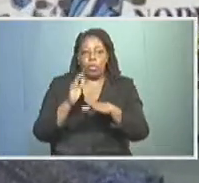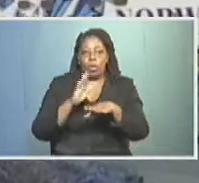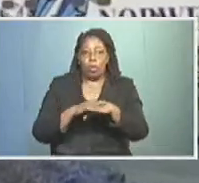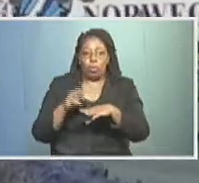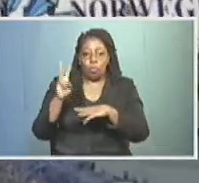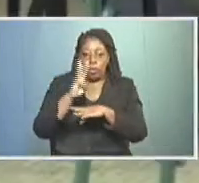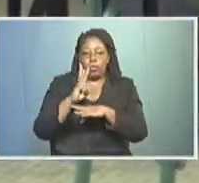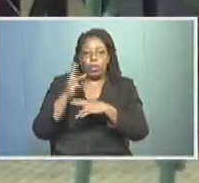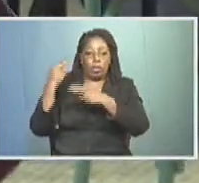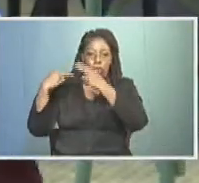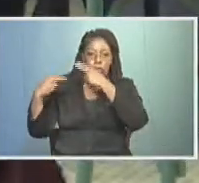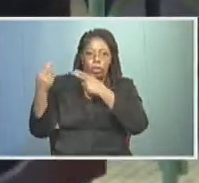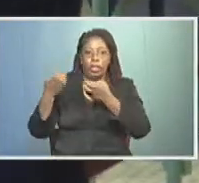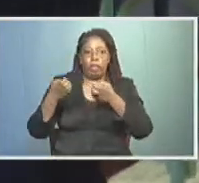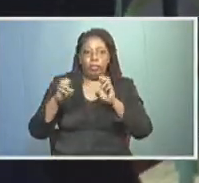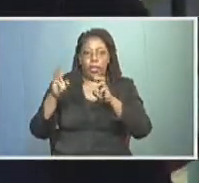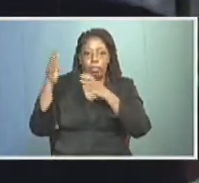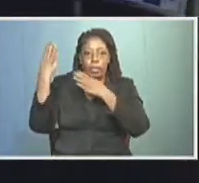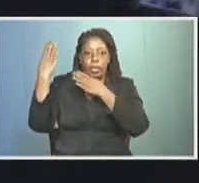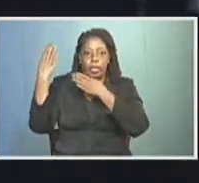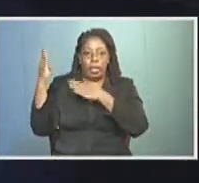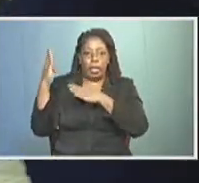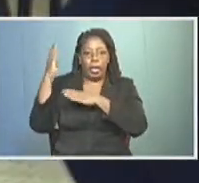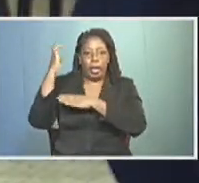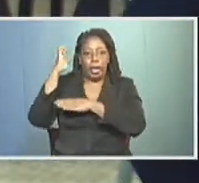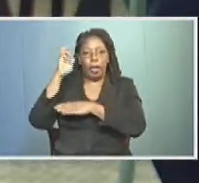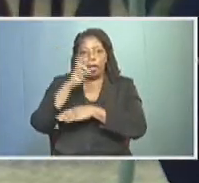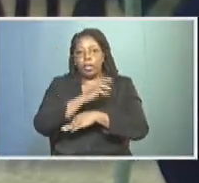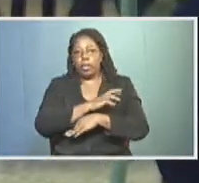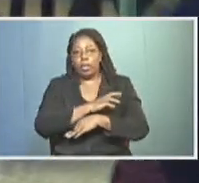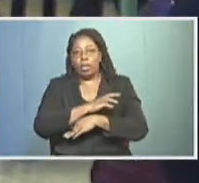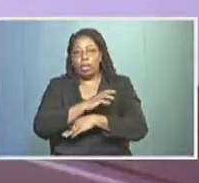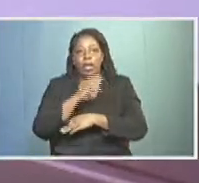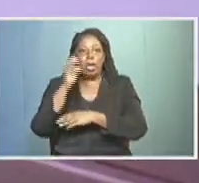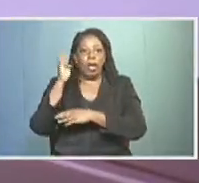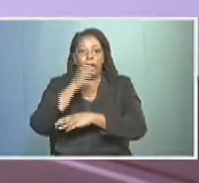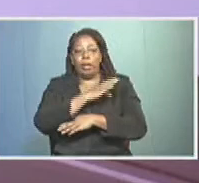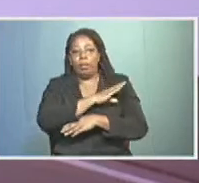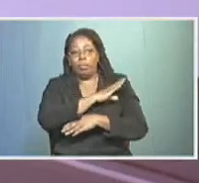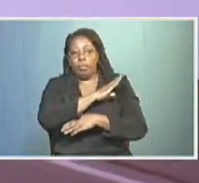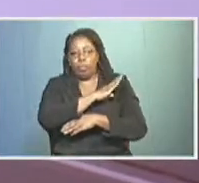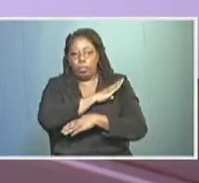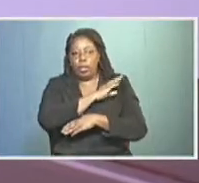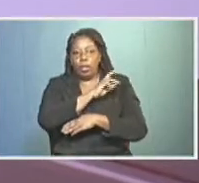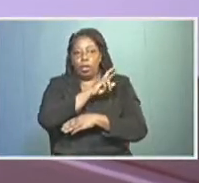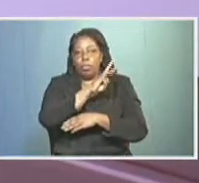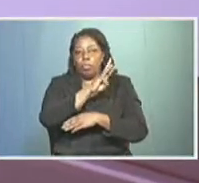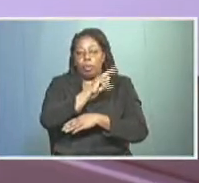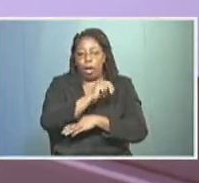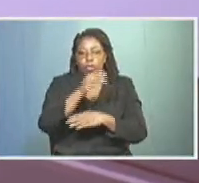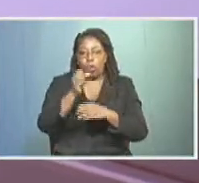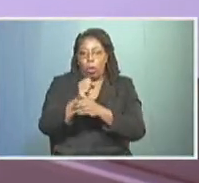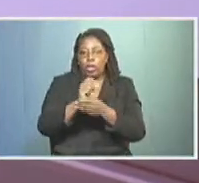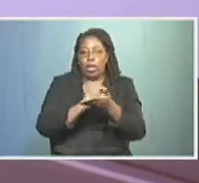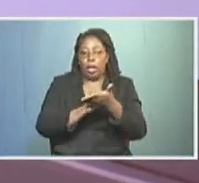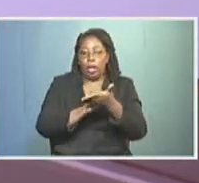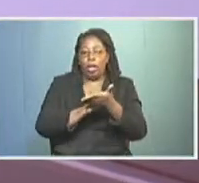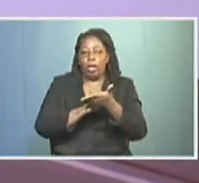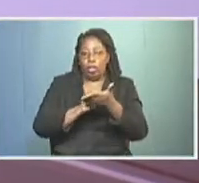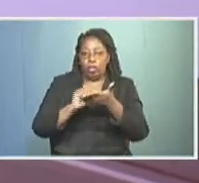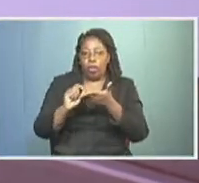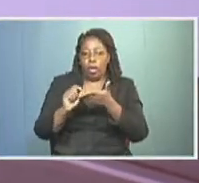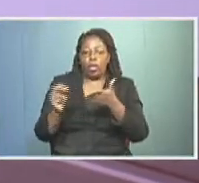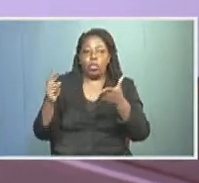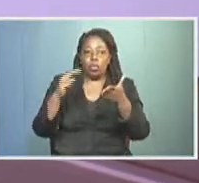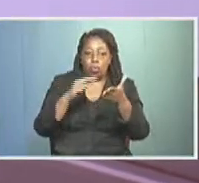historic event, as Bahamian Erin Brown has been named as its godmother. She also received a check of $25,000 toward